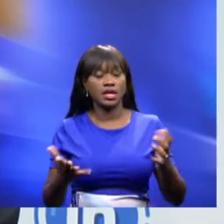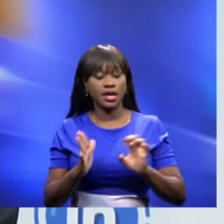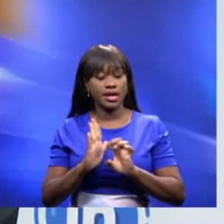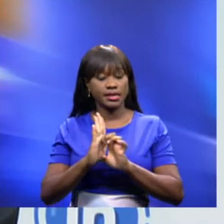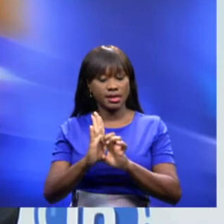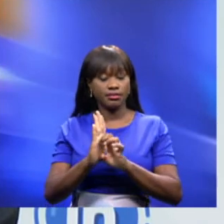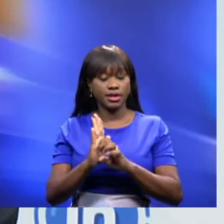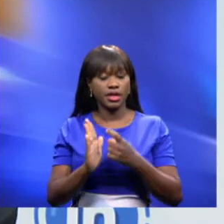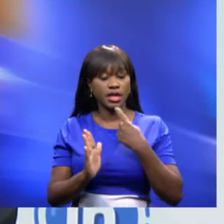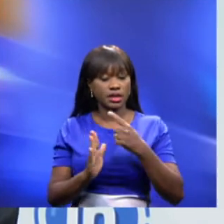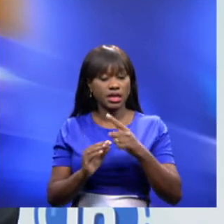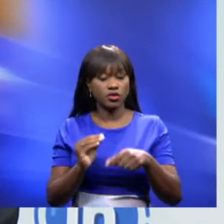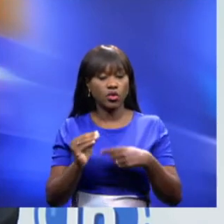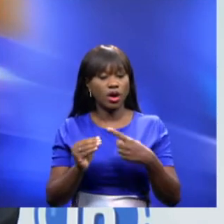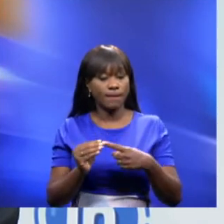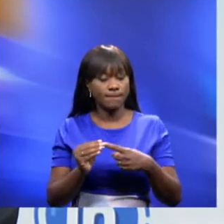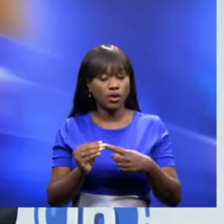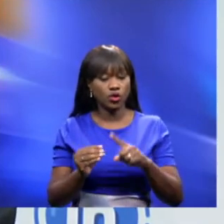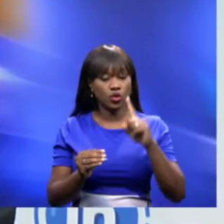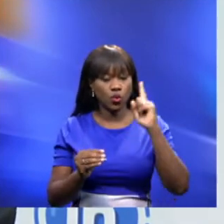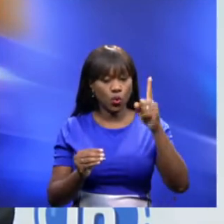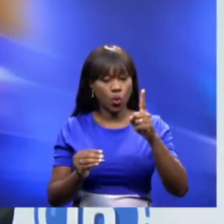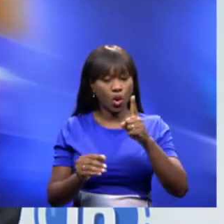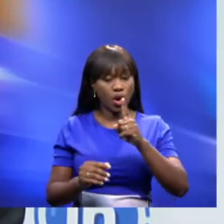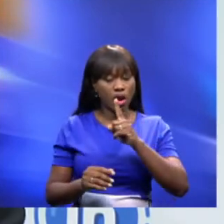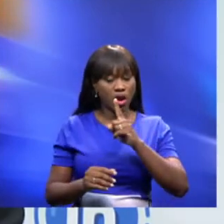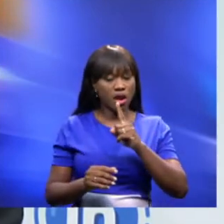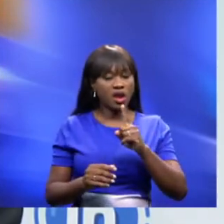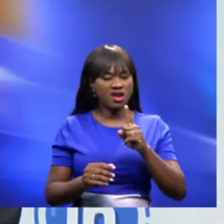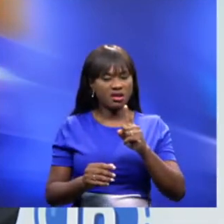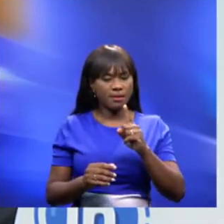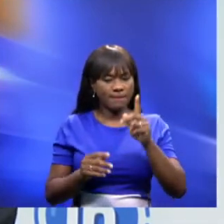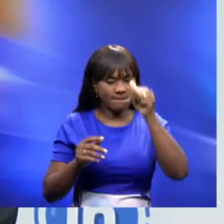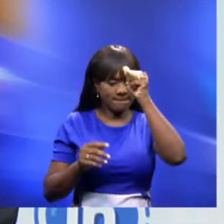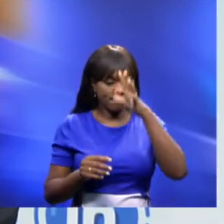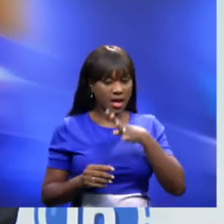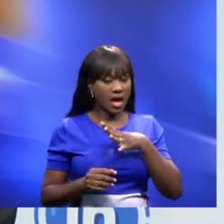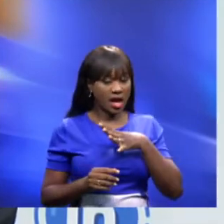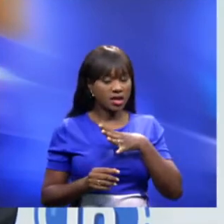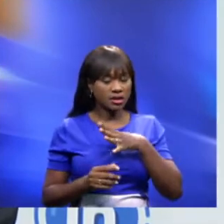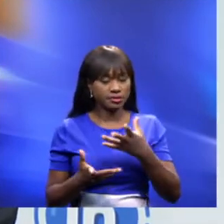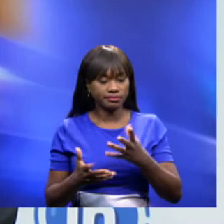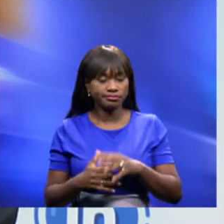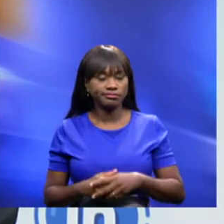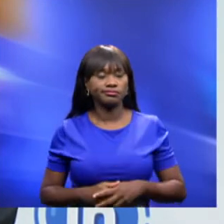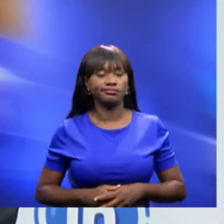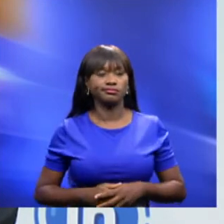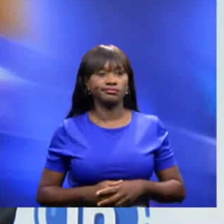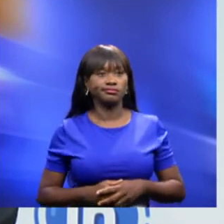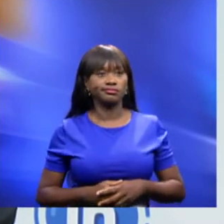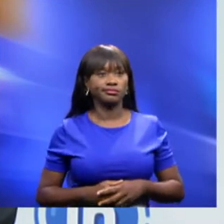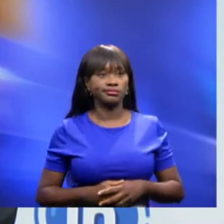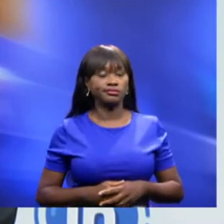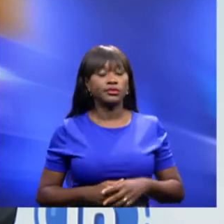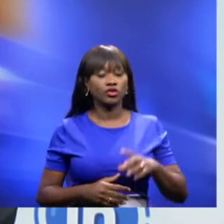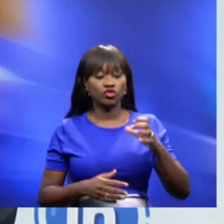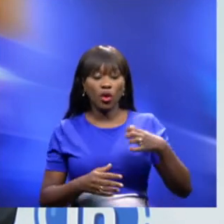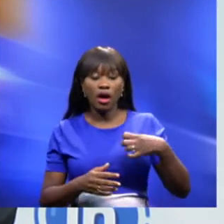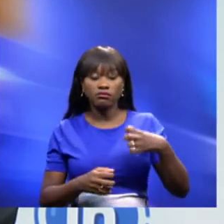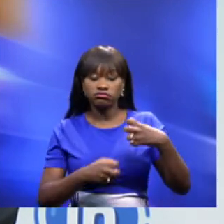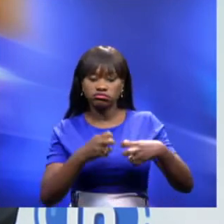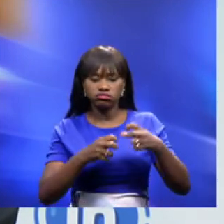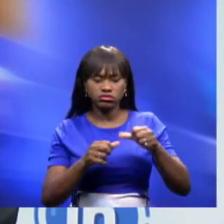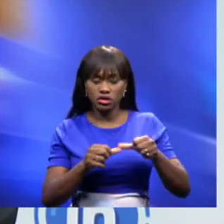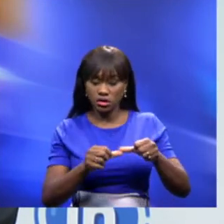it relates to Sergeant Hamilton, whoever he is. Yes. And that's an issue that is